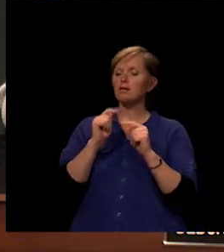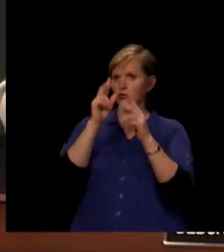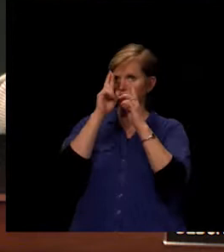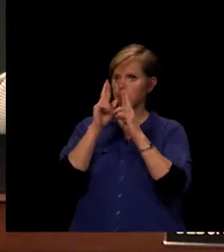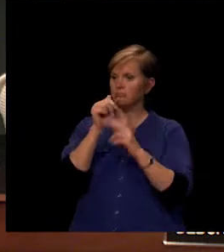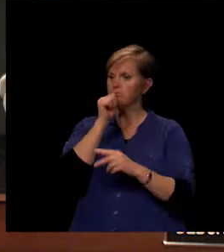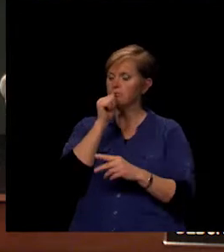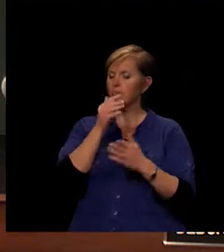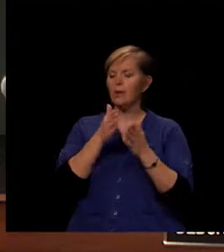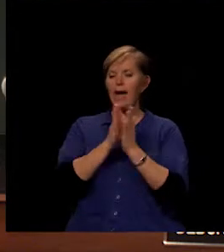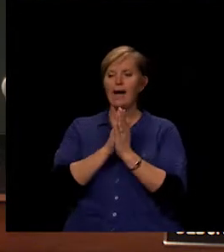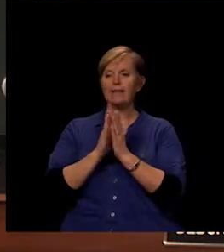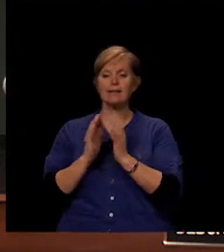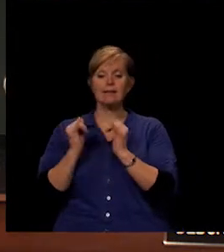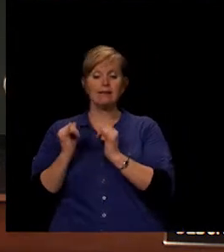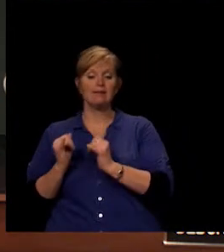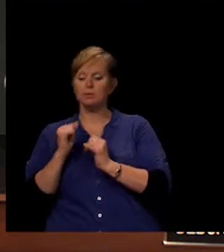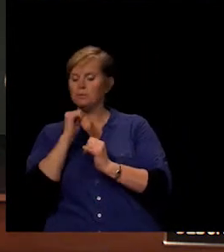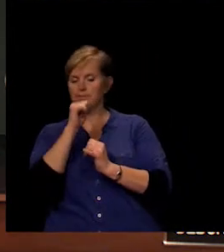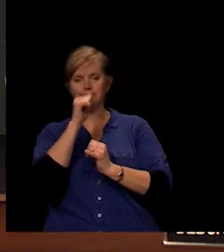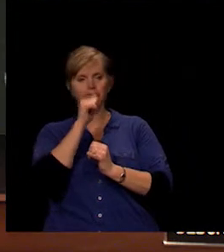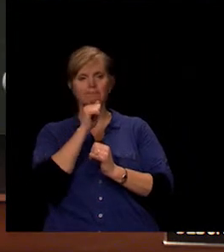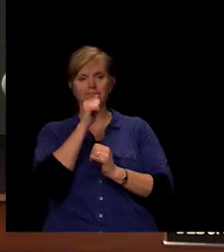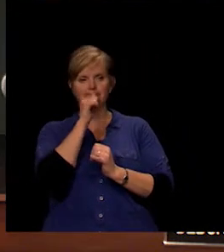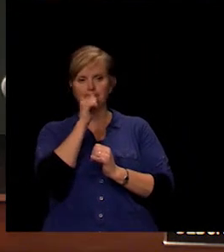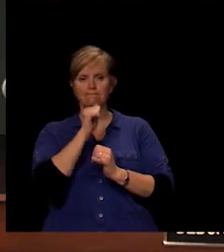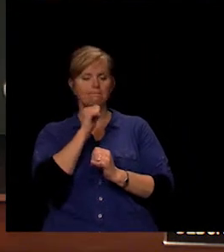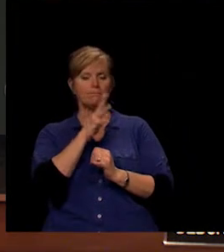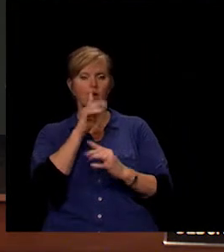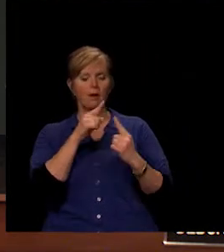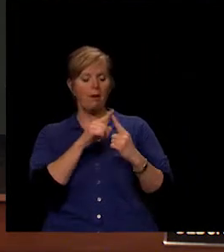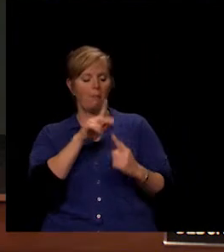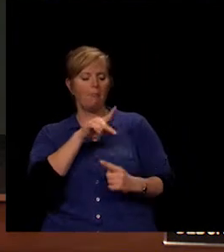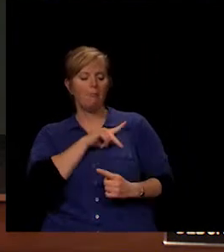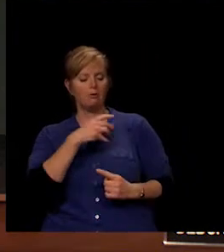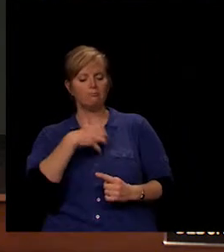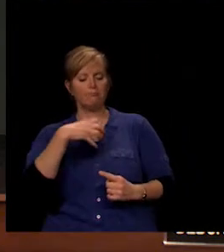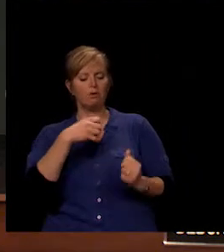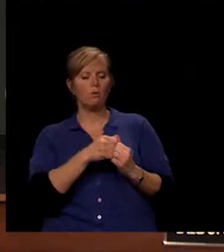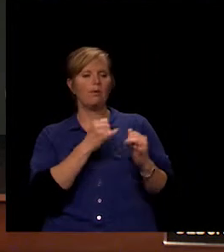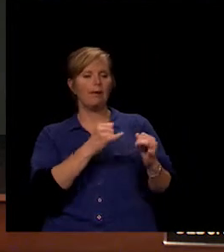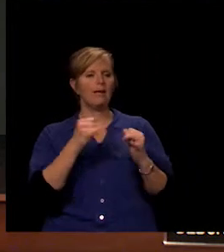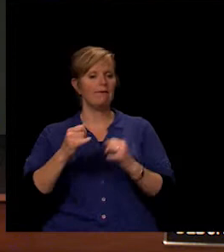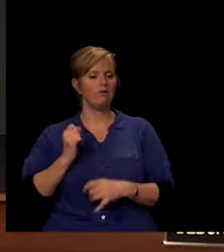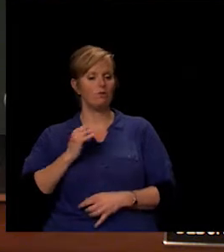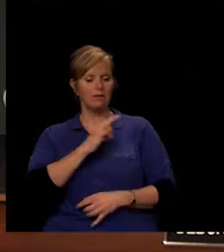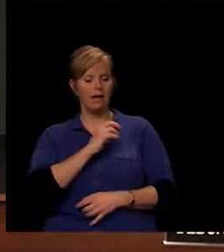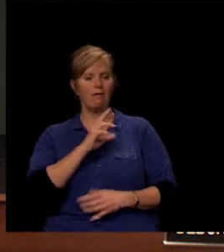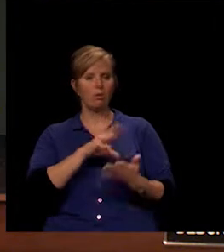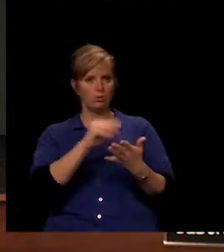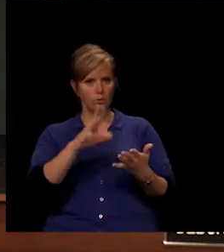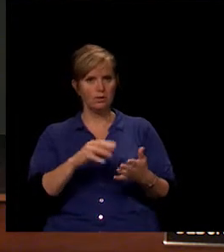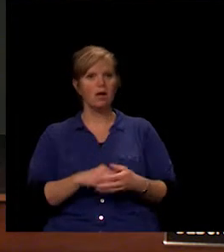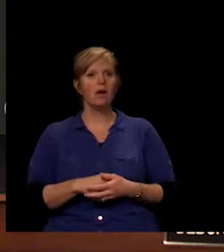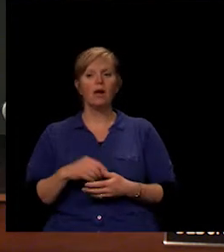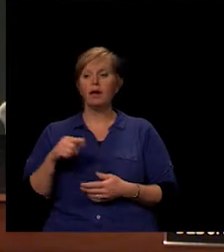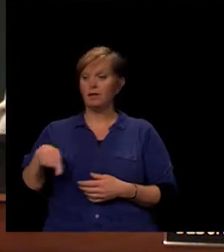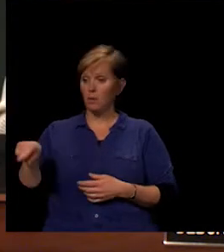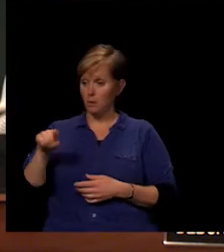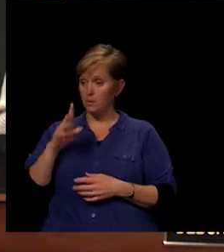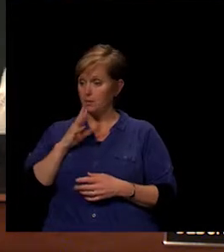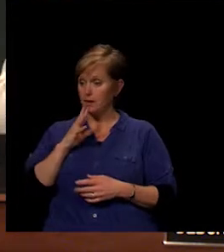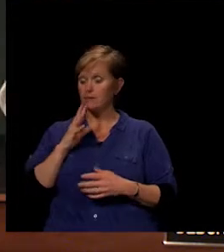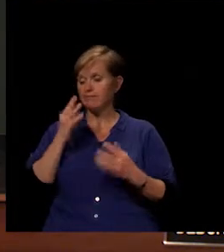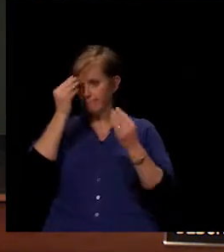that speakers refrain from discussing personal complaints involving individual staff members or students. Those speaking are advised that